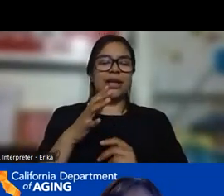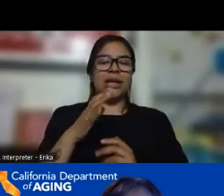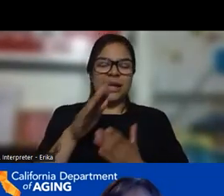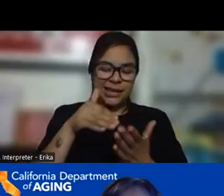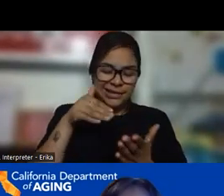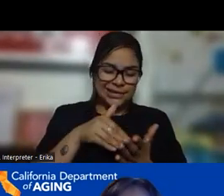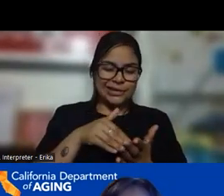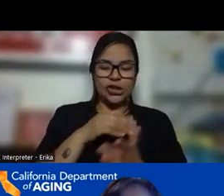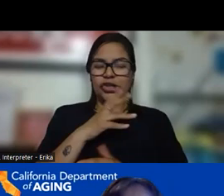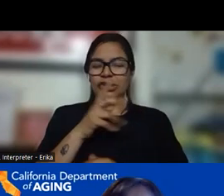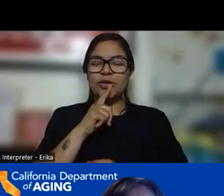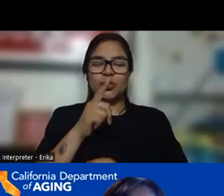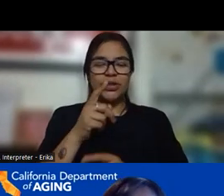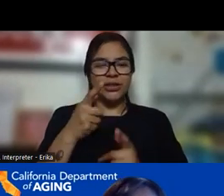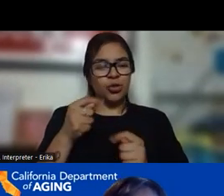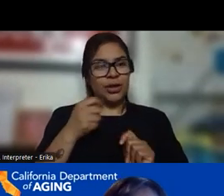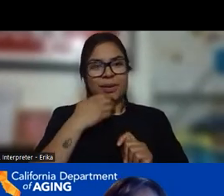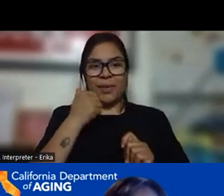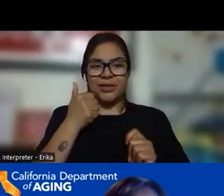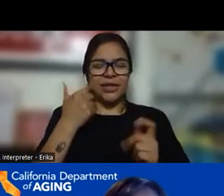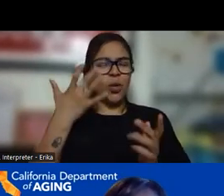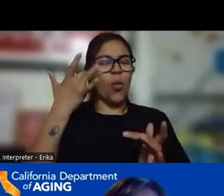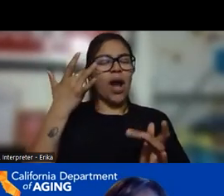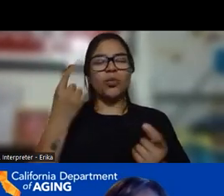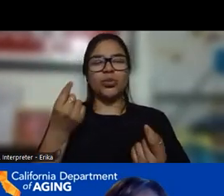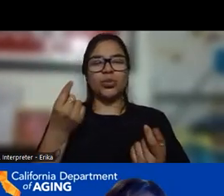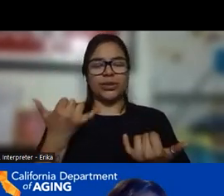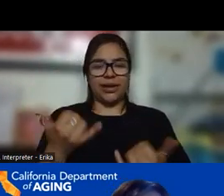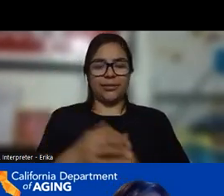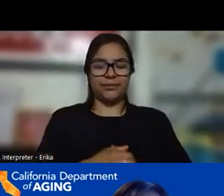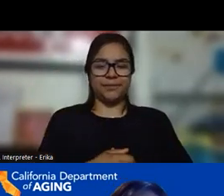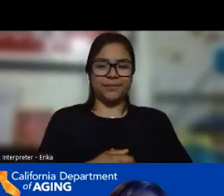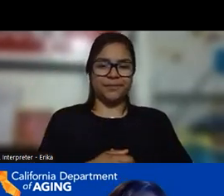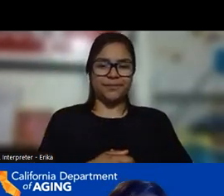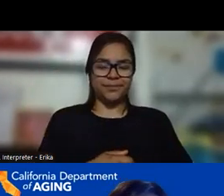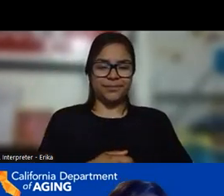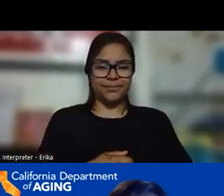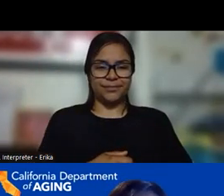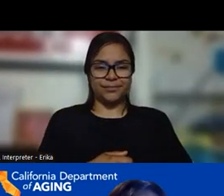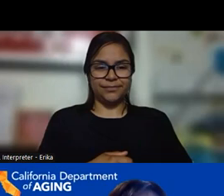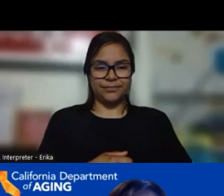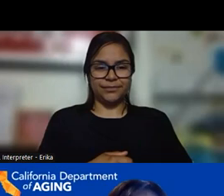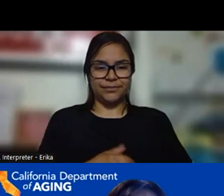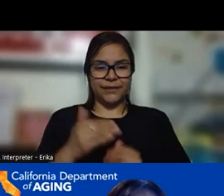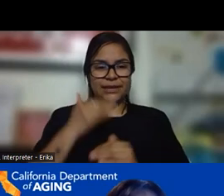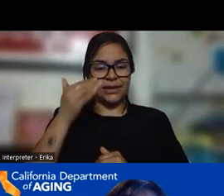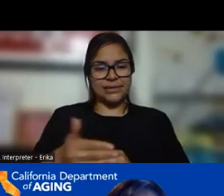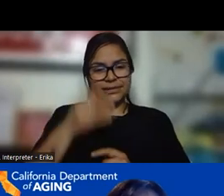us grounded as to why we're doing what we're doing and why equity matters. Next slide, please.